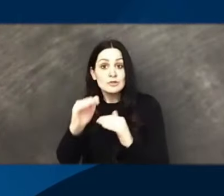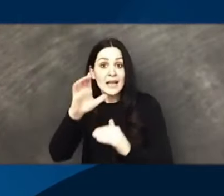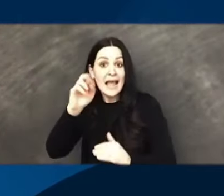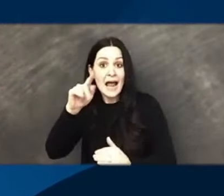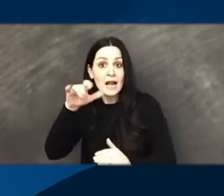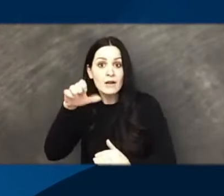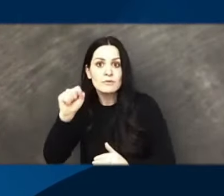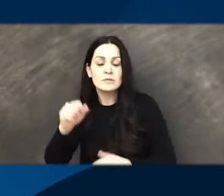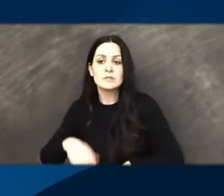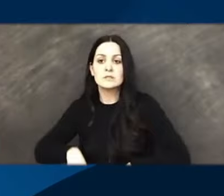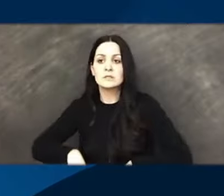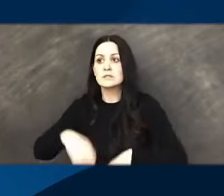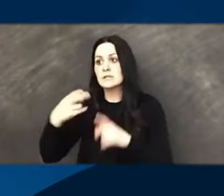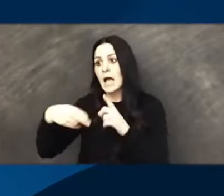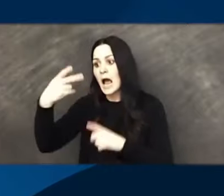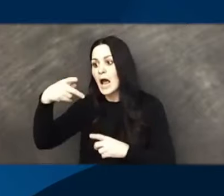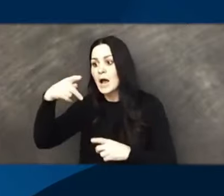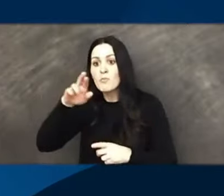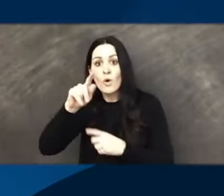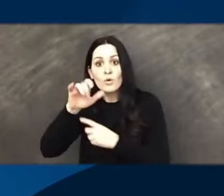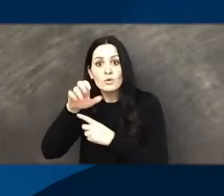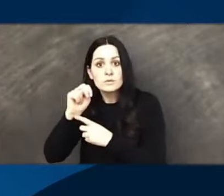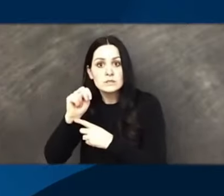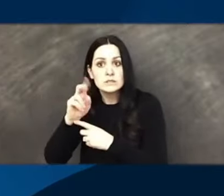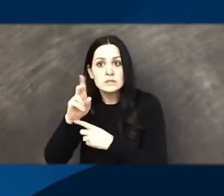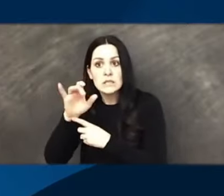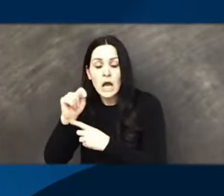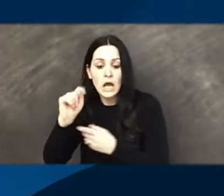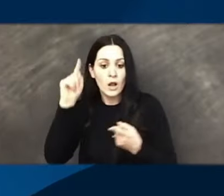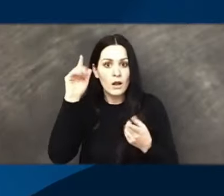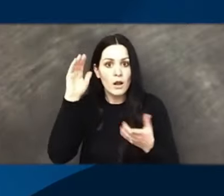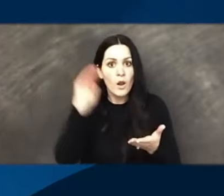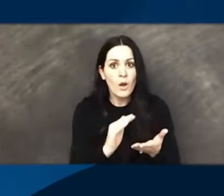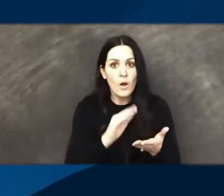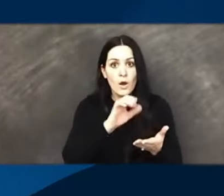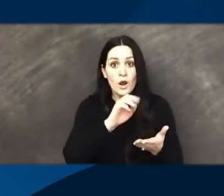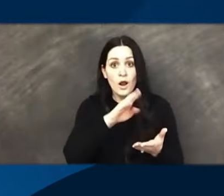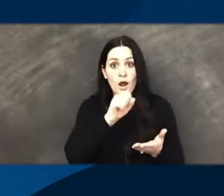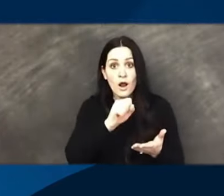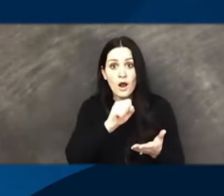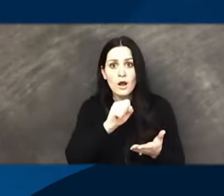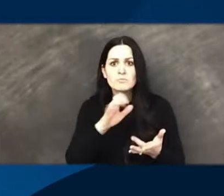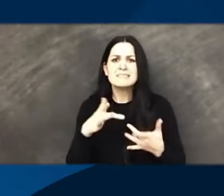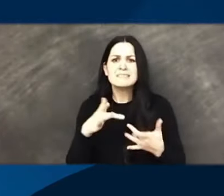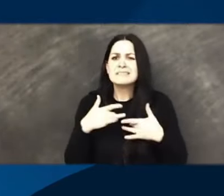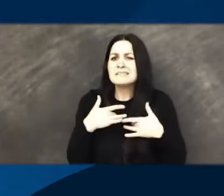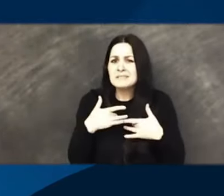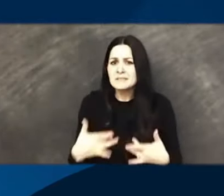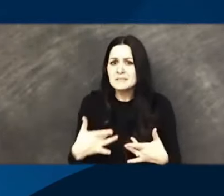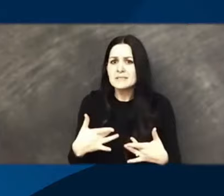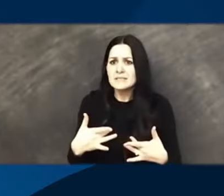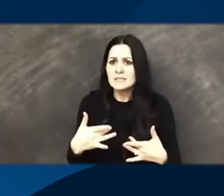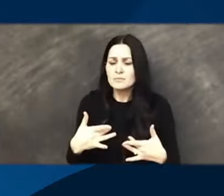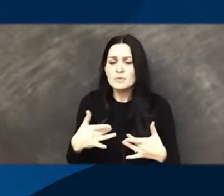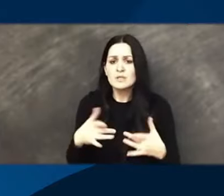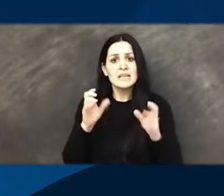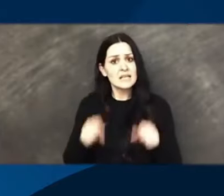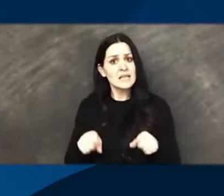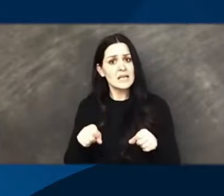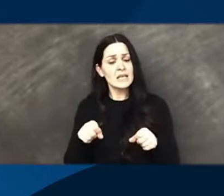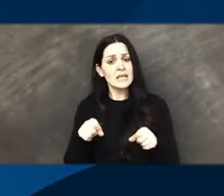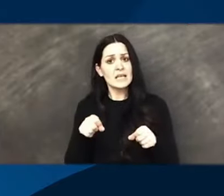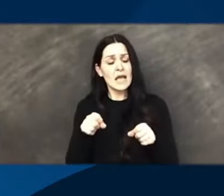high protein diets, lower carbohydrate diets are often useful in changing someone's initial